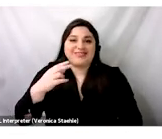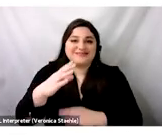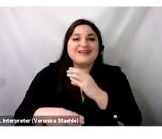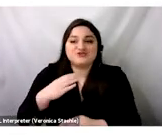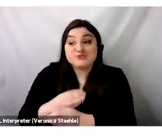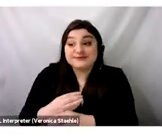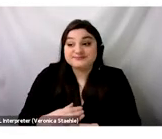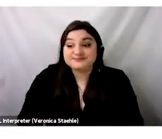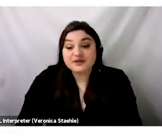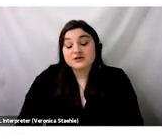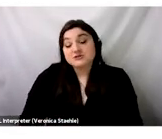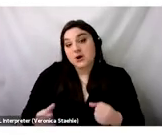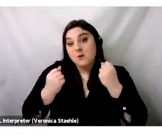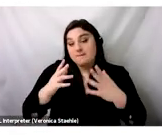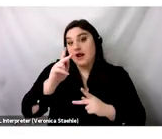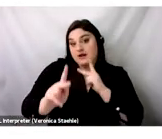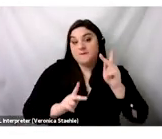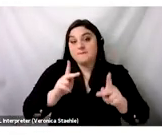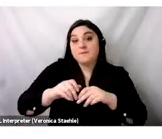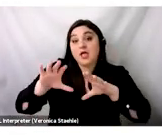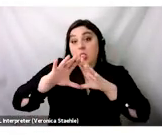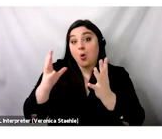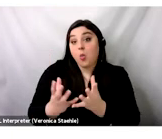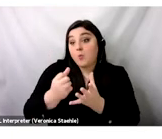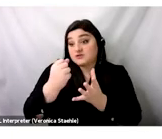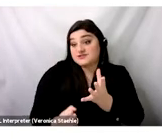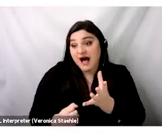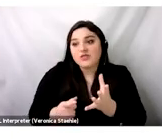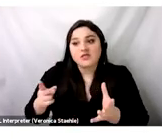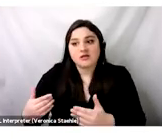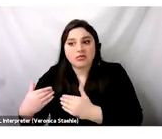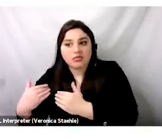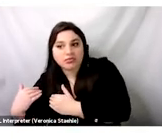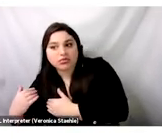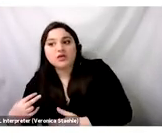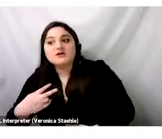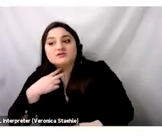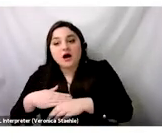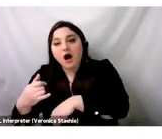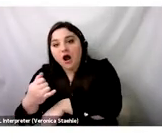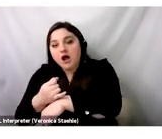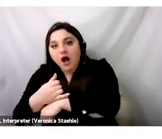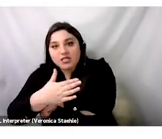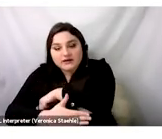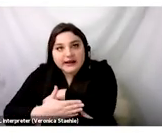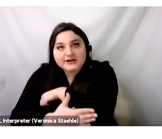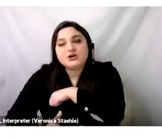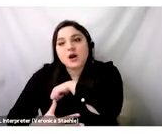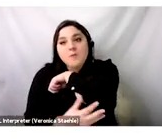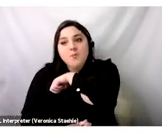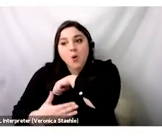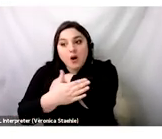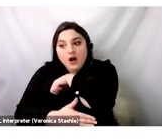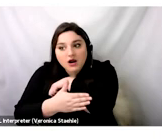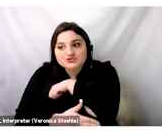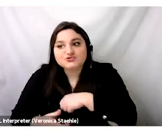bear the burden, as I mentioned, also the trash pickers, quote unquote, and island nations, poorer countries just taking our waste. So